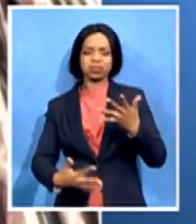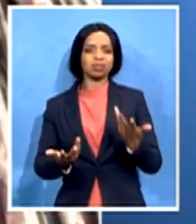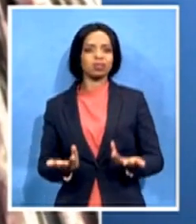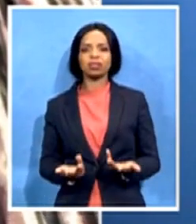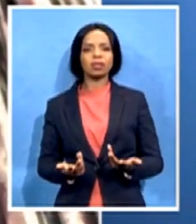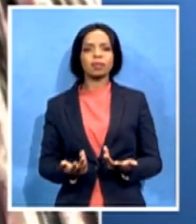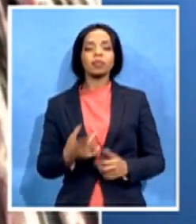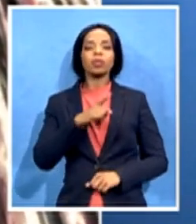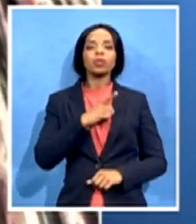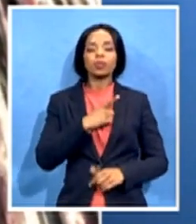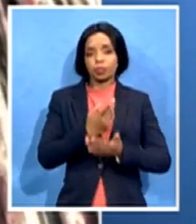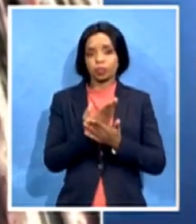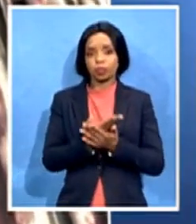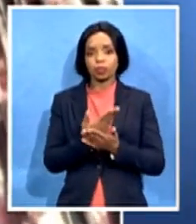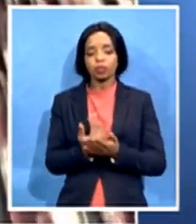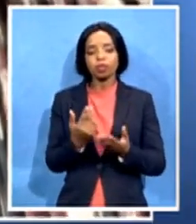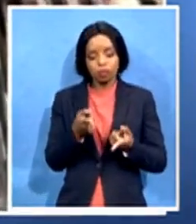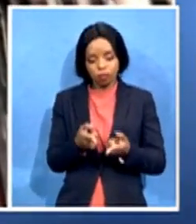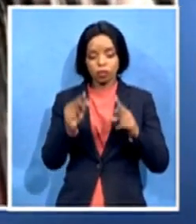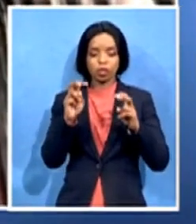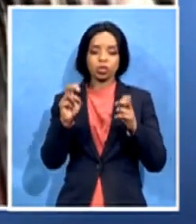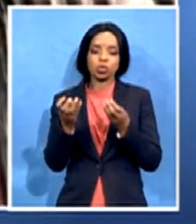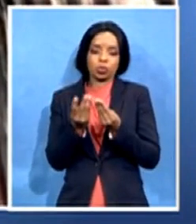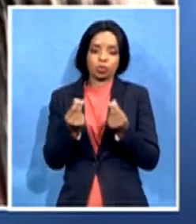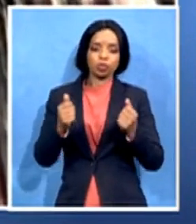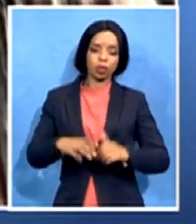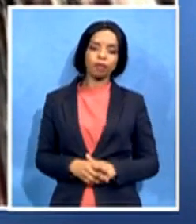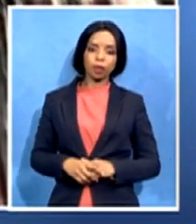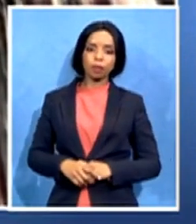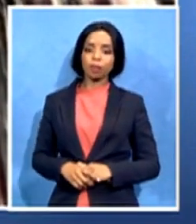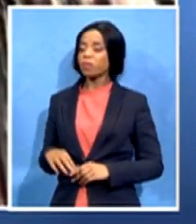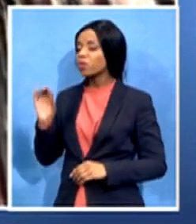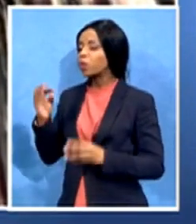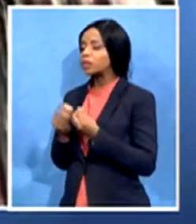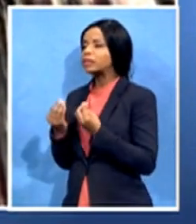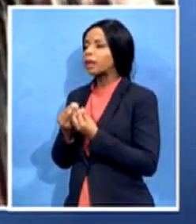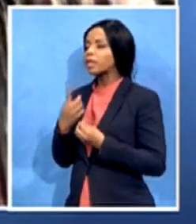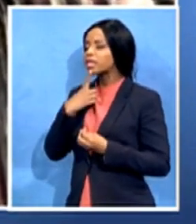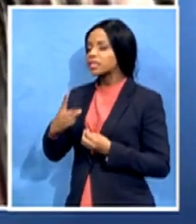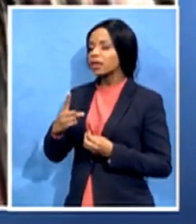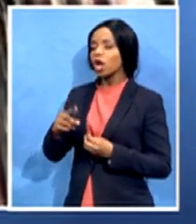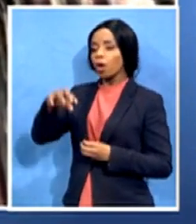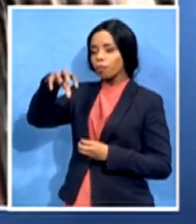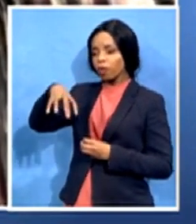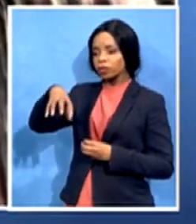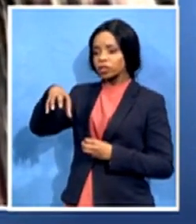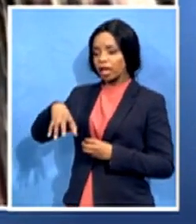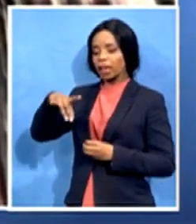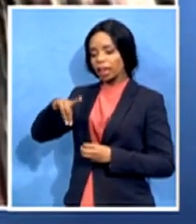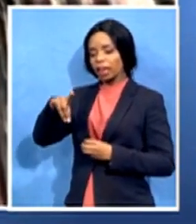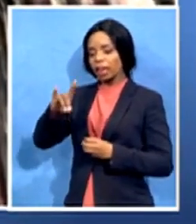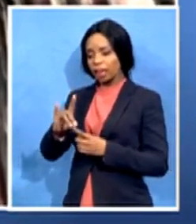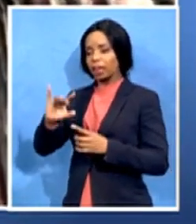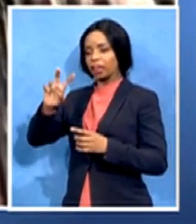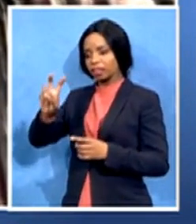matter. There's something called the Provincial Stock Theft Unit. Are police a part of this? Because I understand it's an